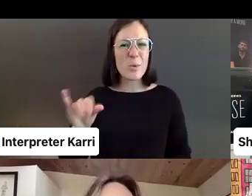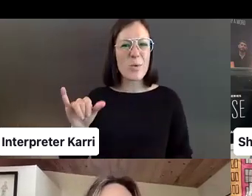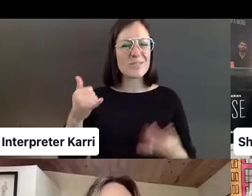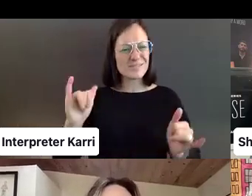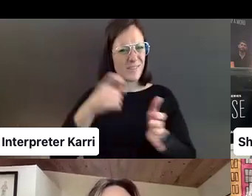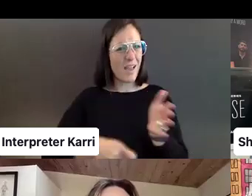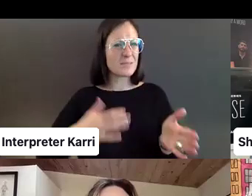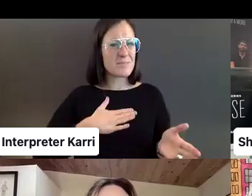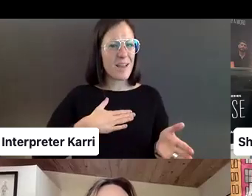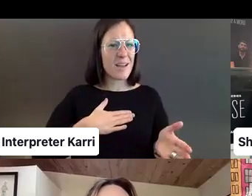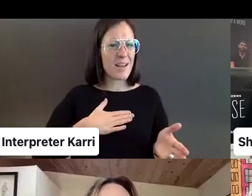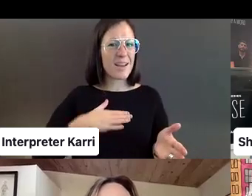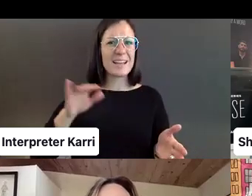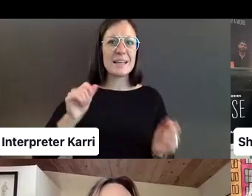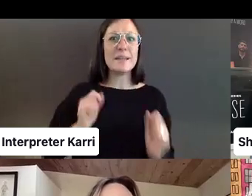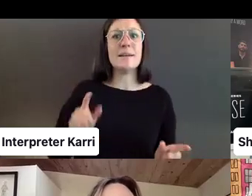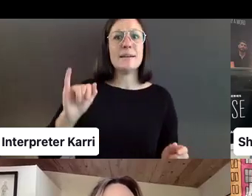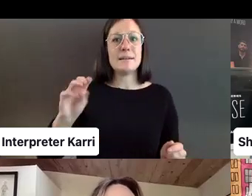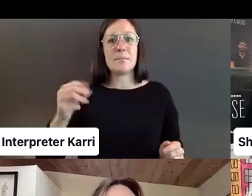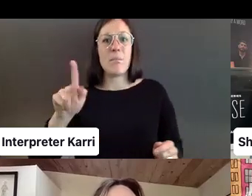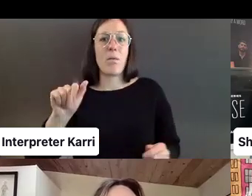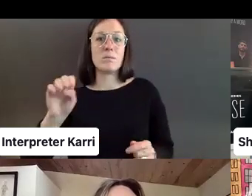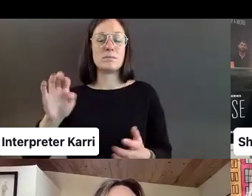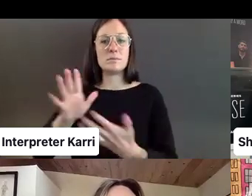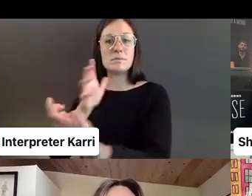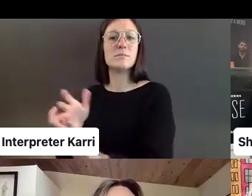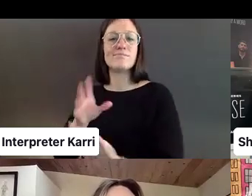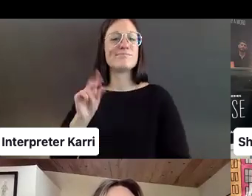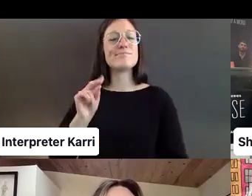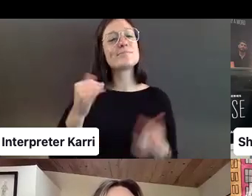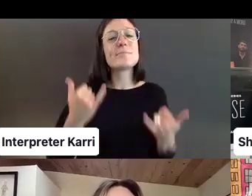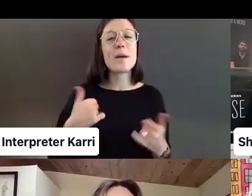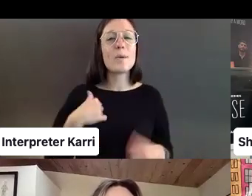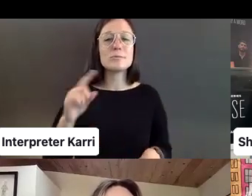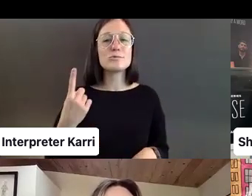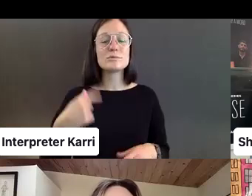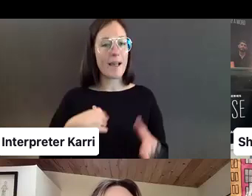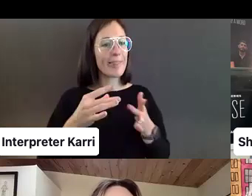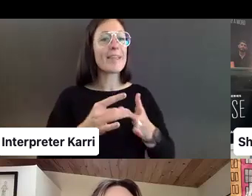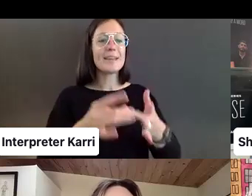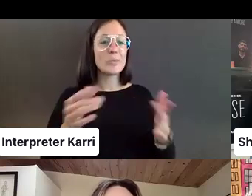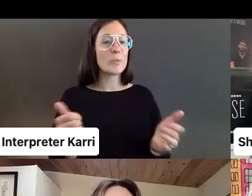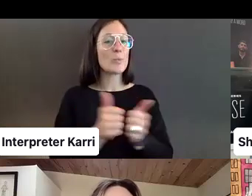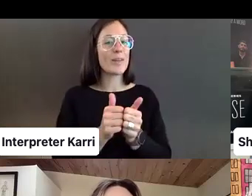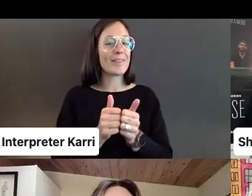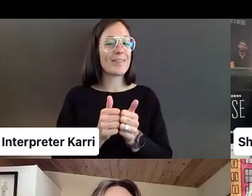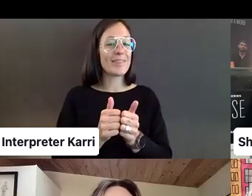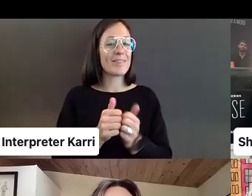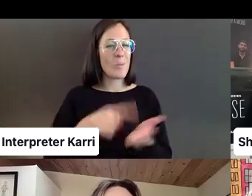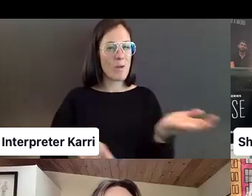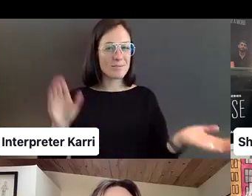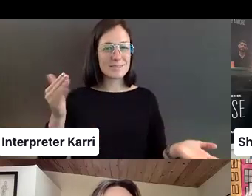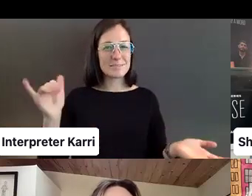cost me my impulses. So now I lead with what sounds